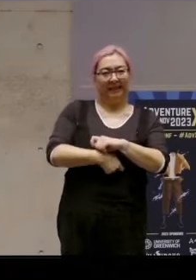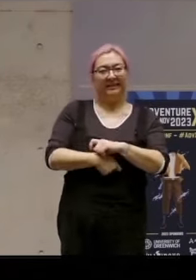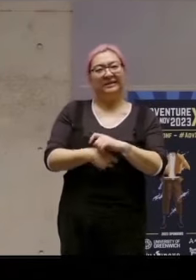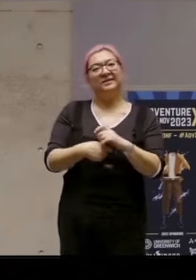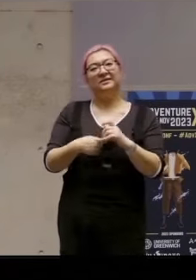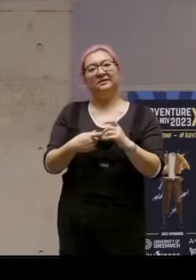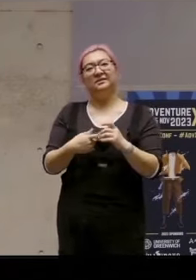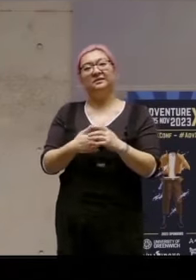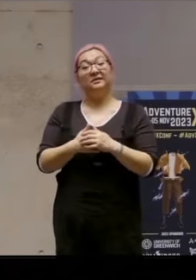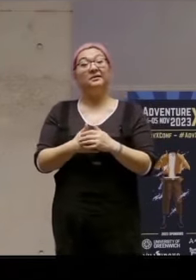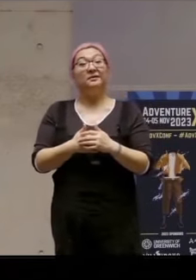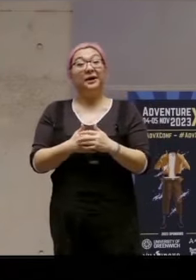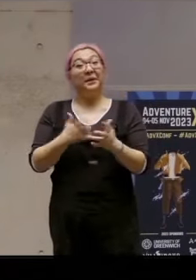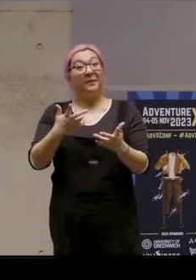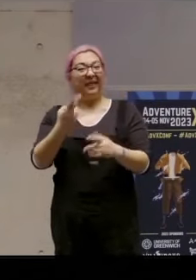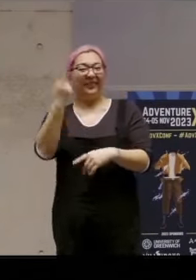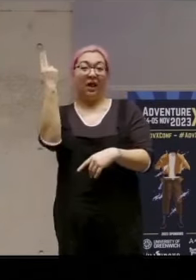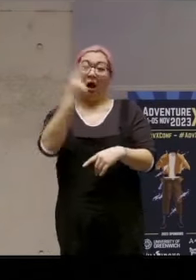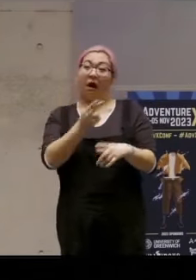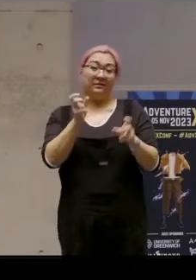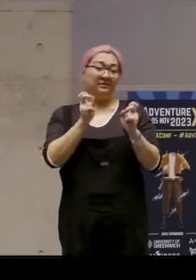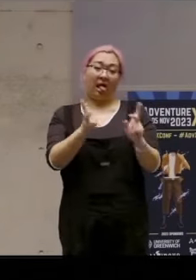with its wacky art style.